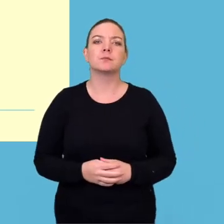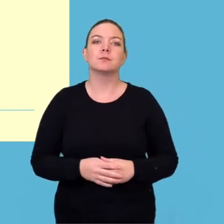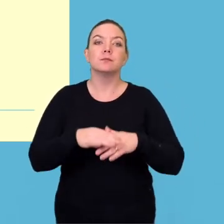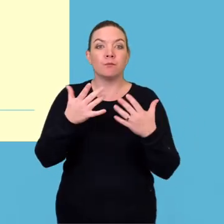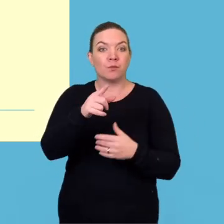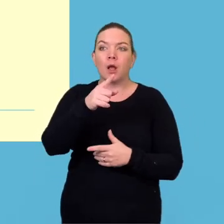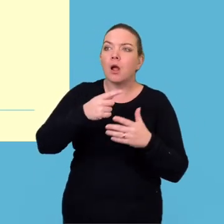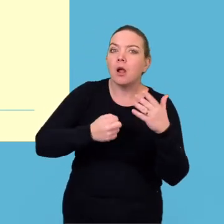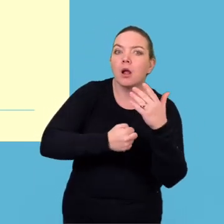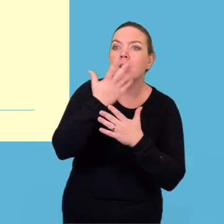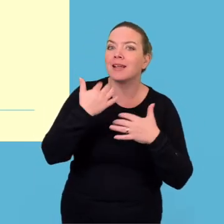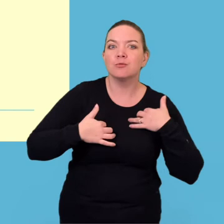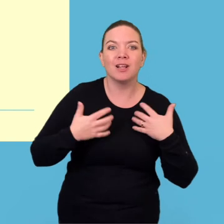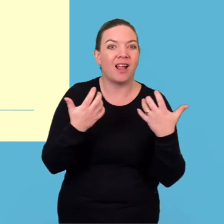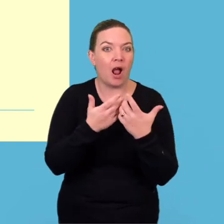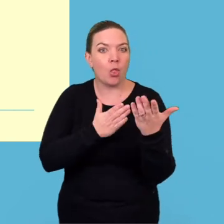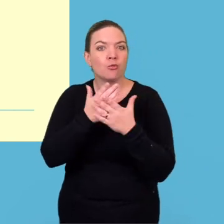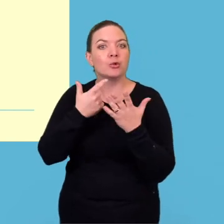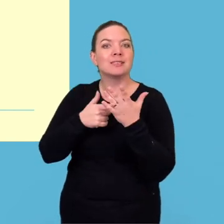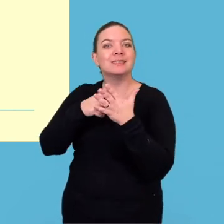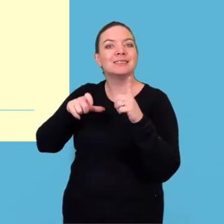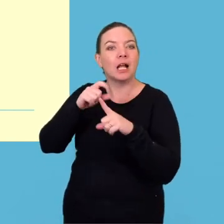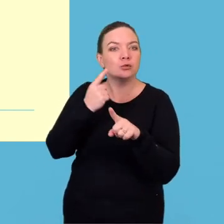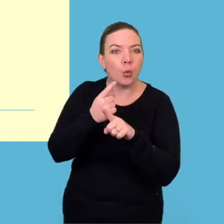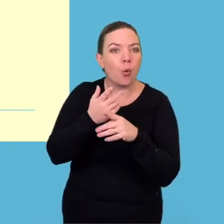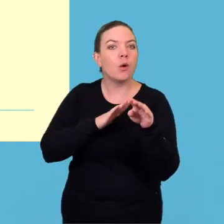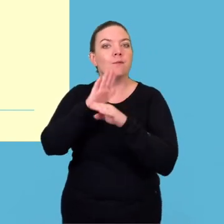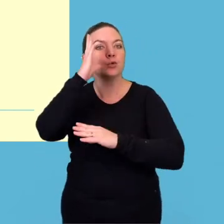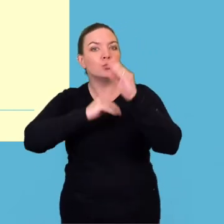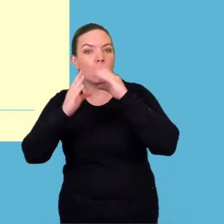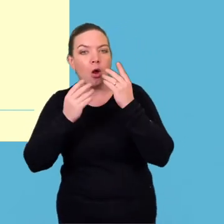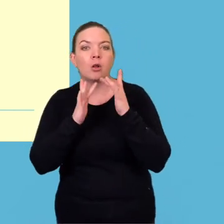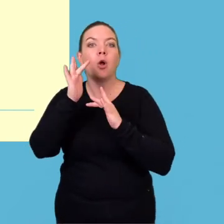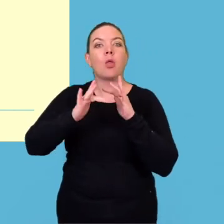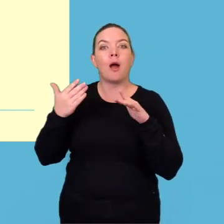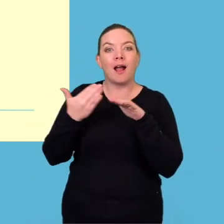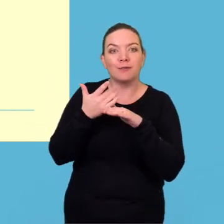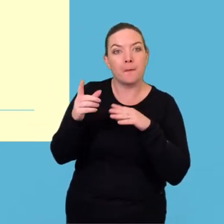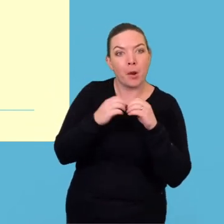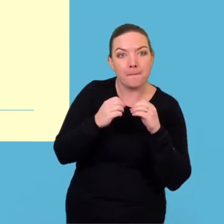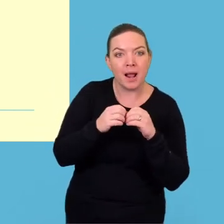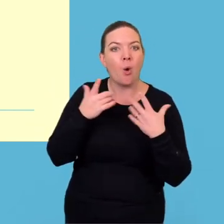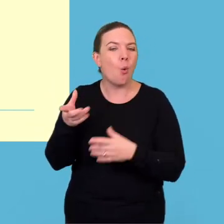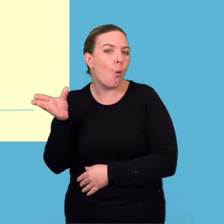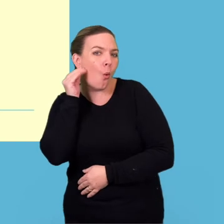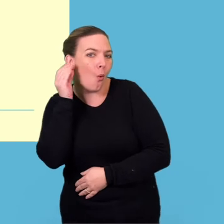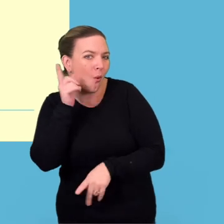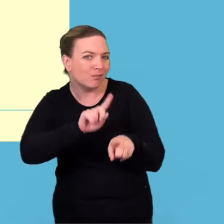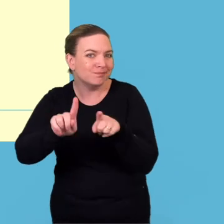interest in your chosen subject through TED Talks, FutureLearn, online activities at Birkbeck,